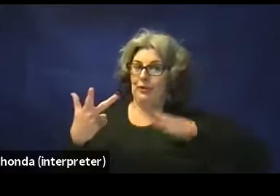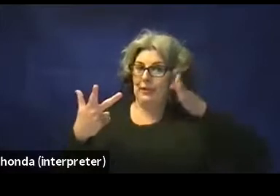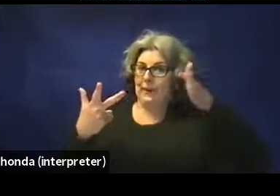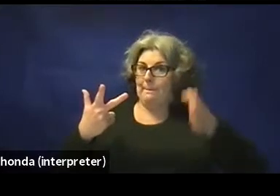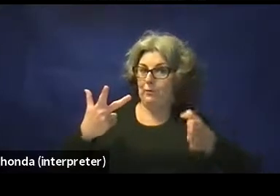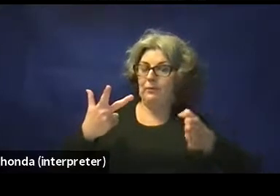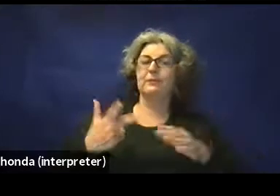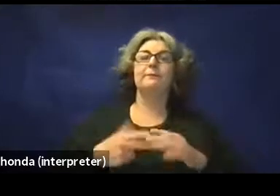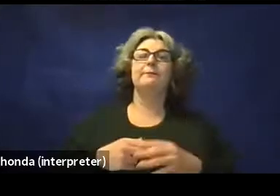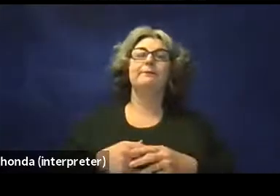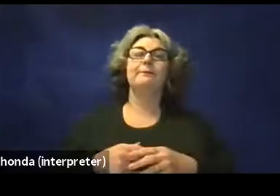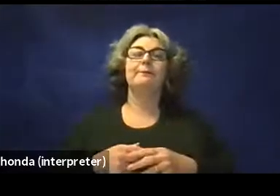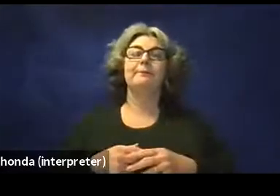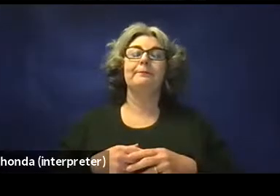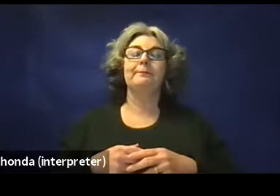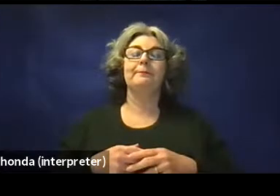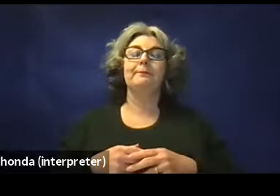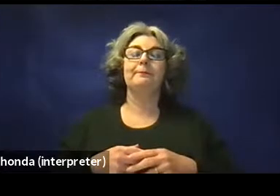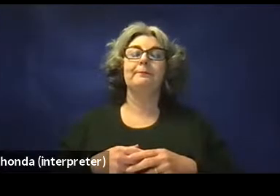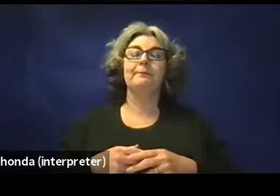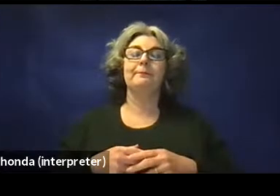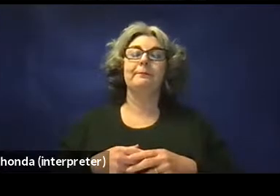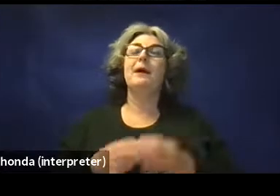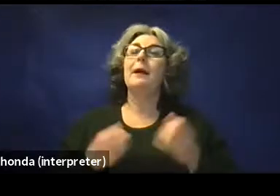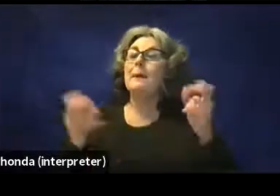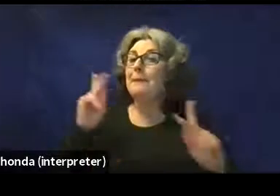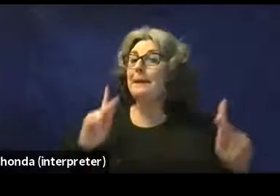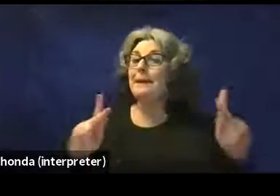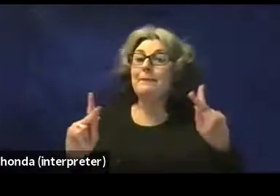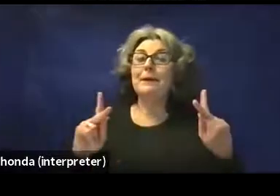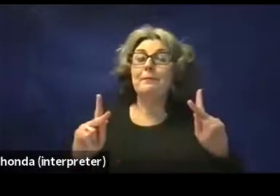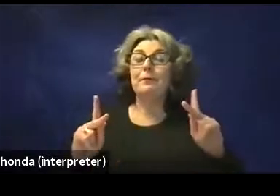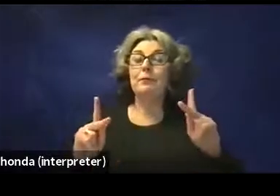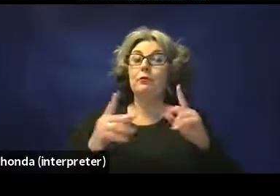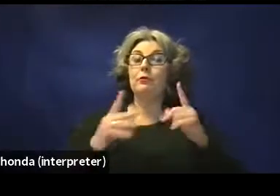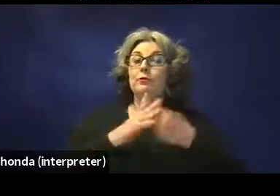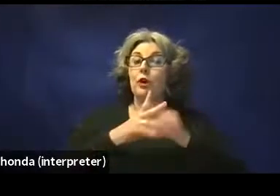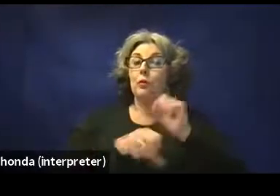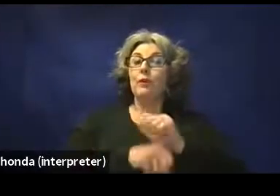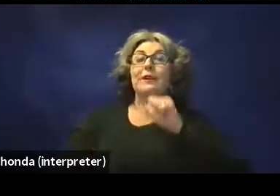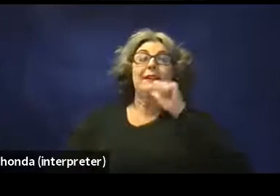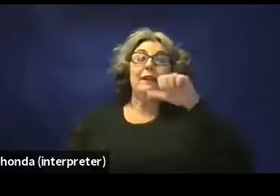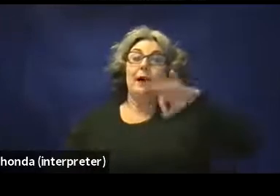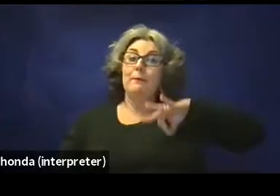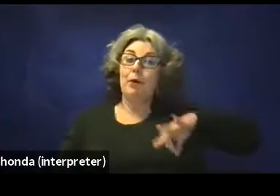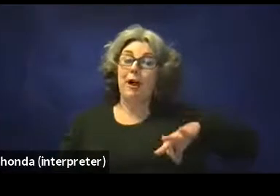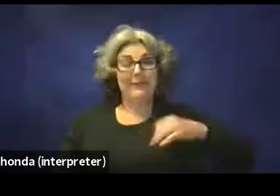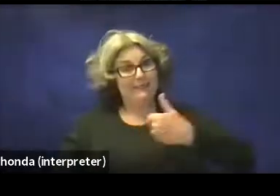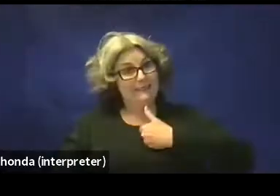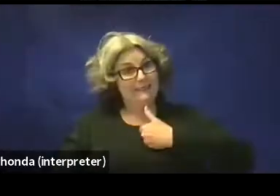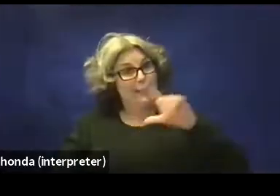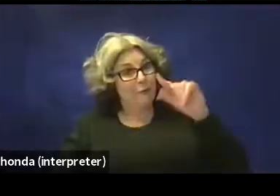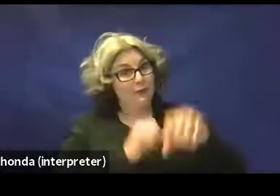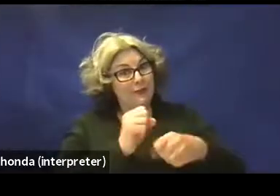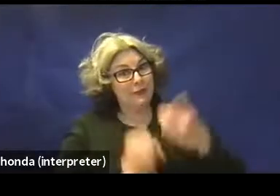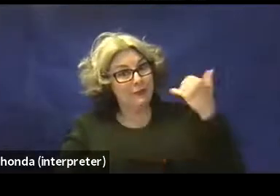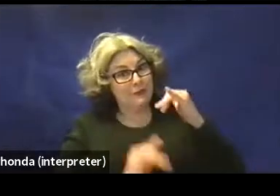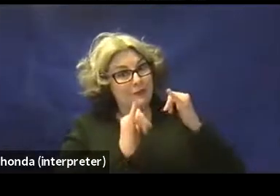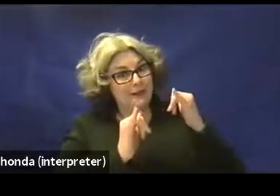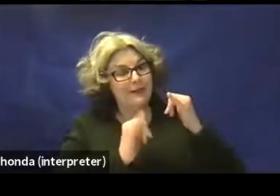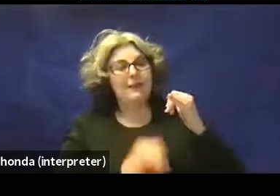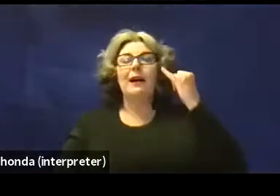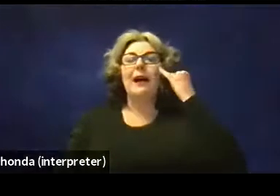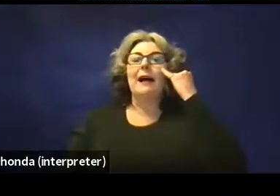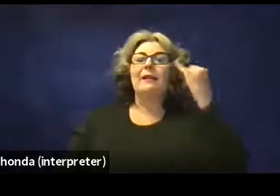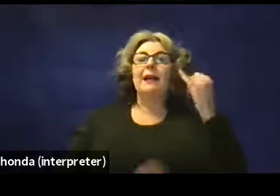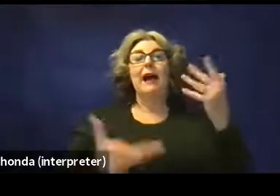think, a lot of people enter the nonprofit space, and I probably did the same 20 years ago, of this idea of